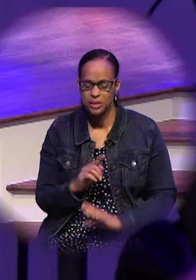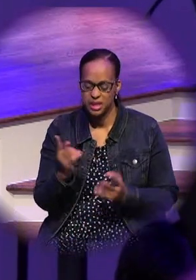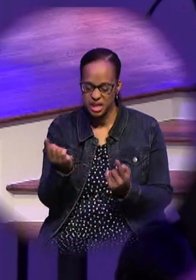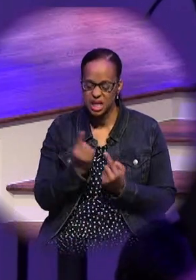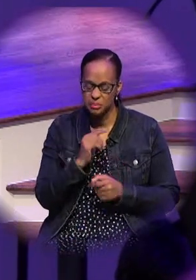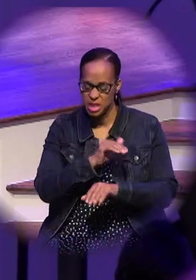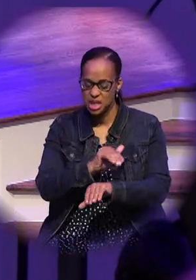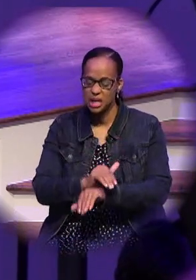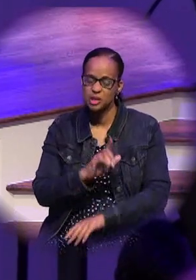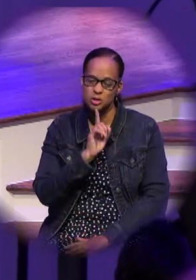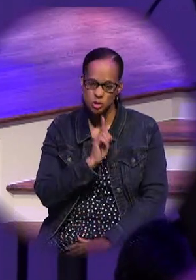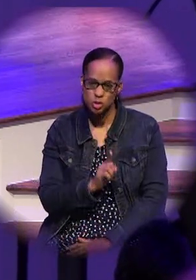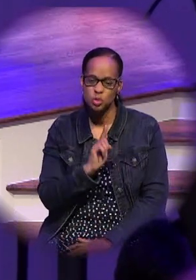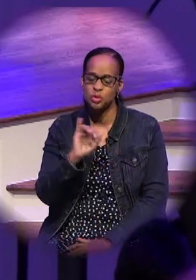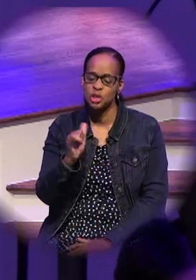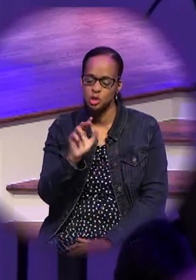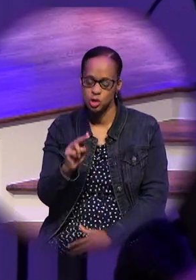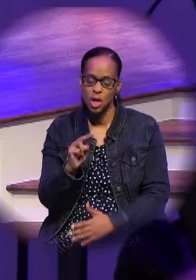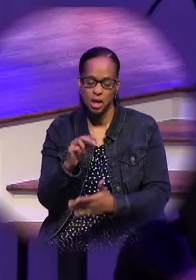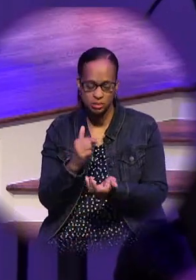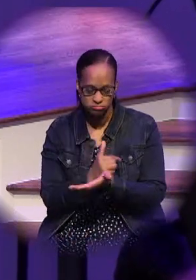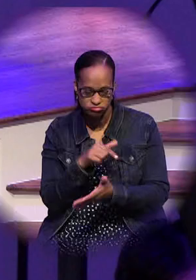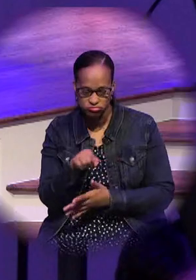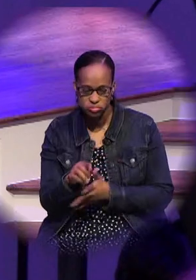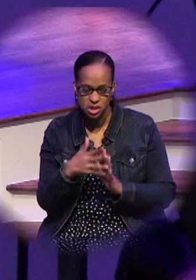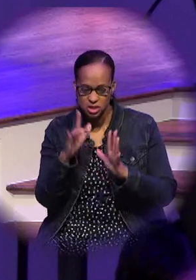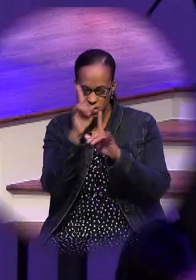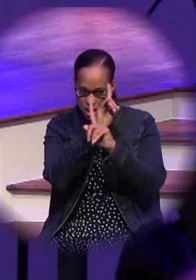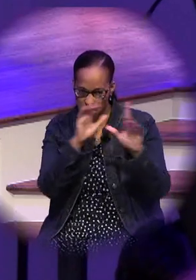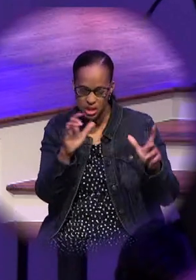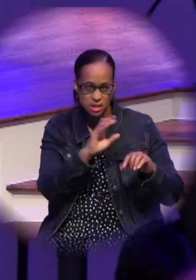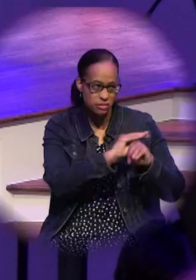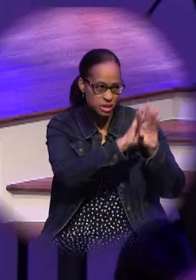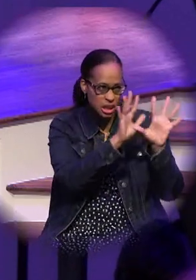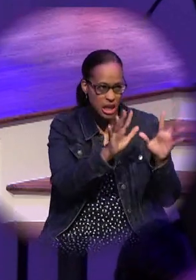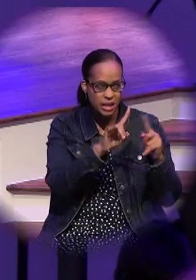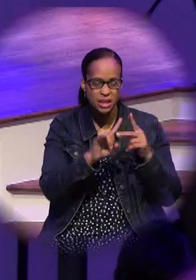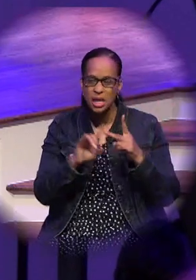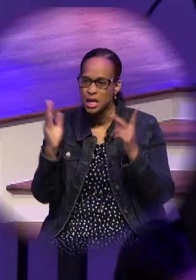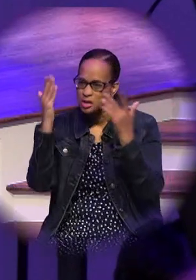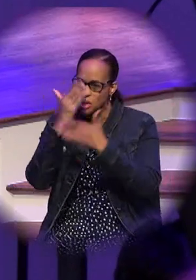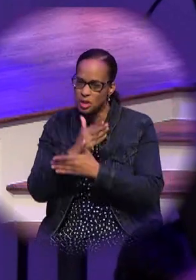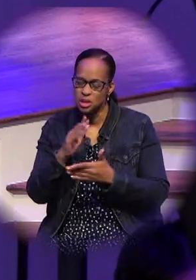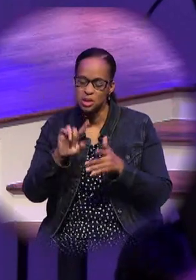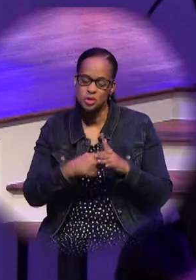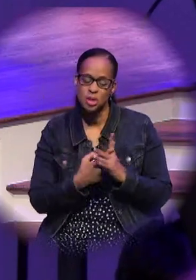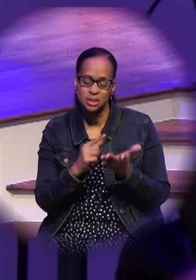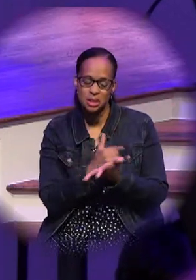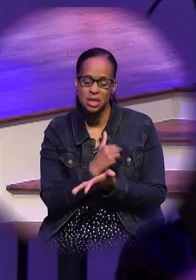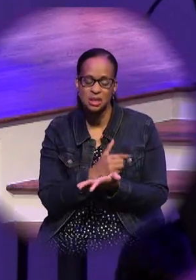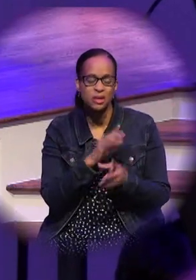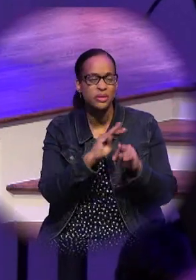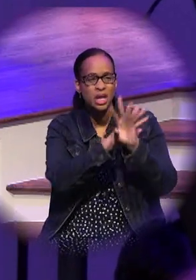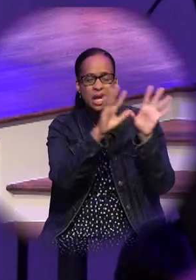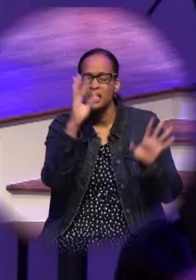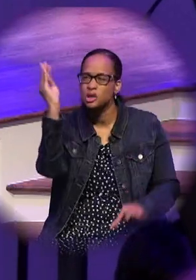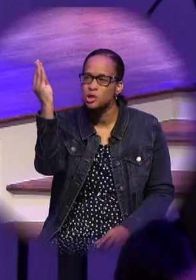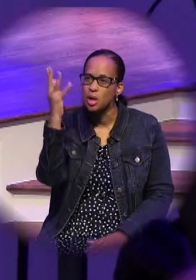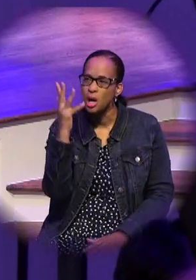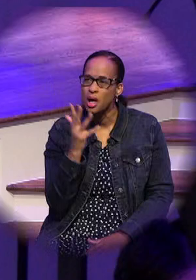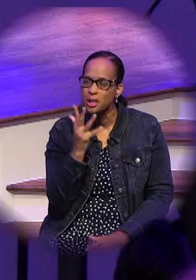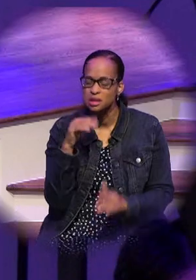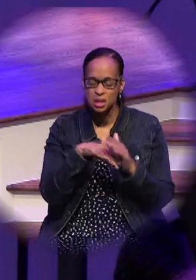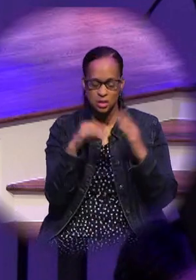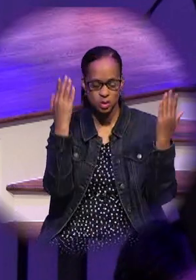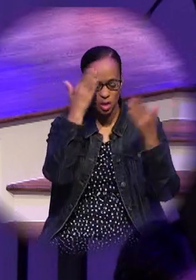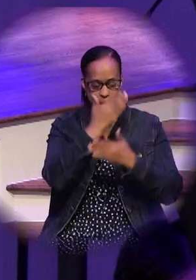is true that John plays a lot into the image of light and darkness. He opens up his gospel by saying the light shines in the